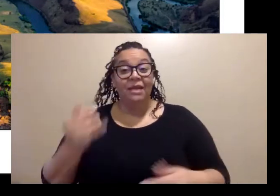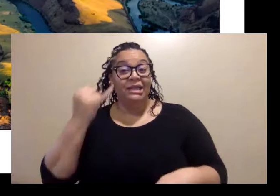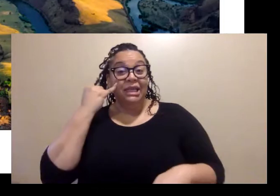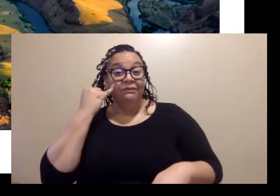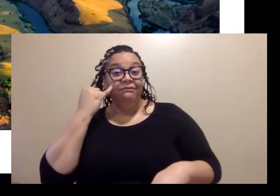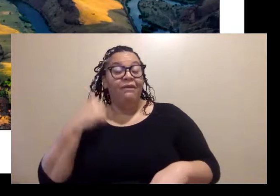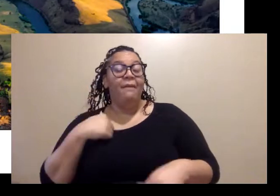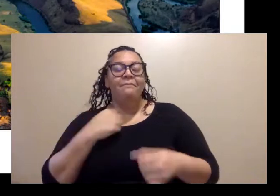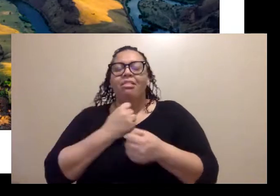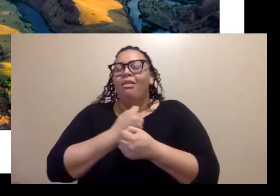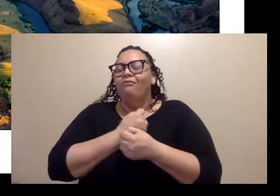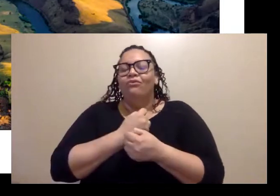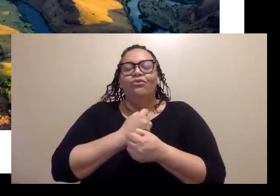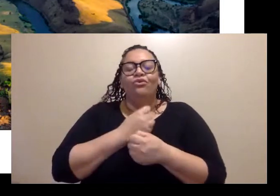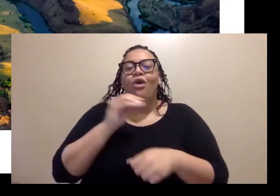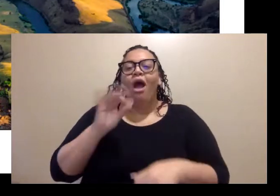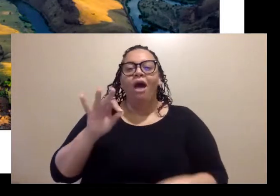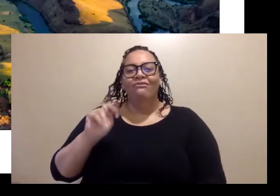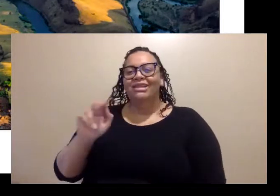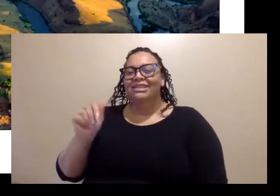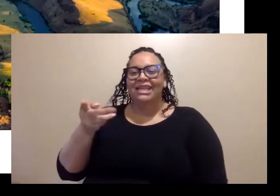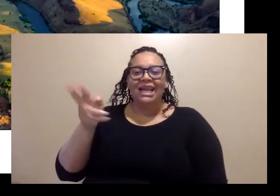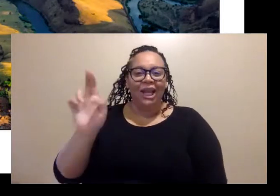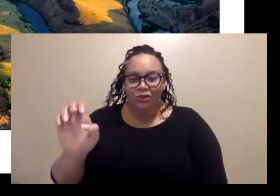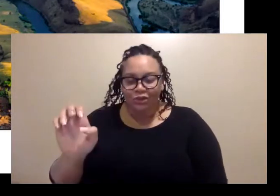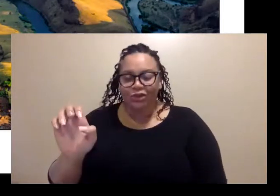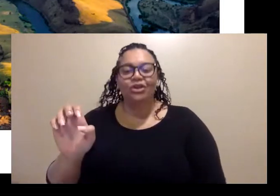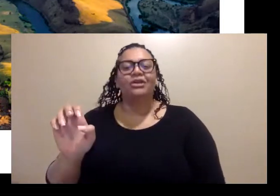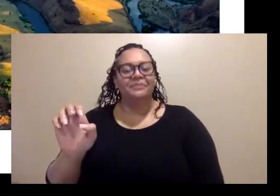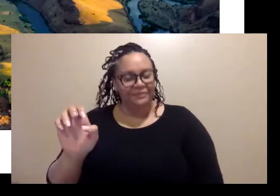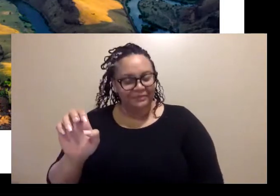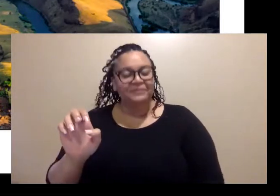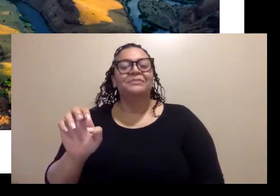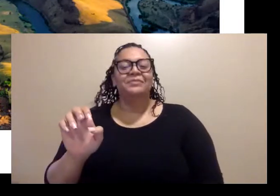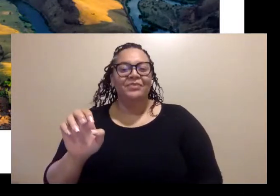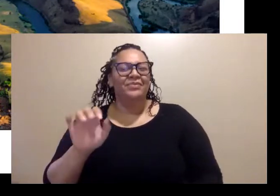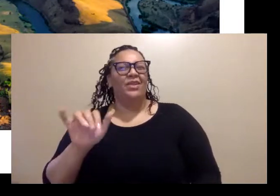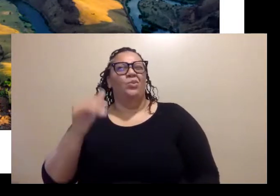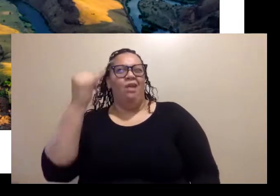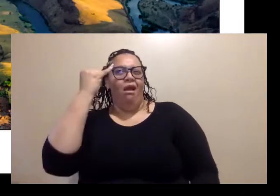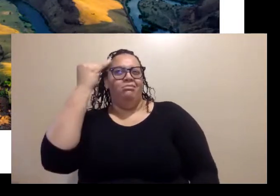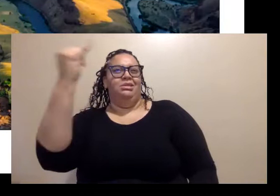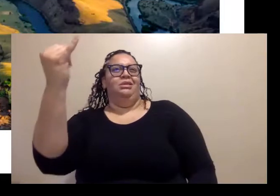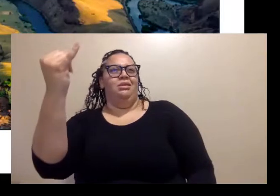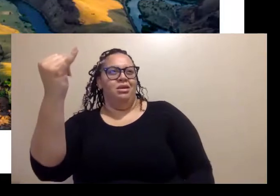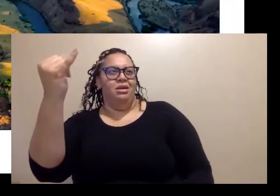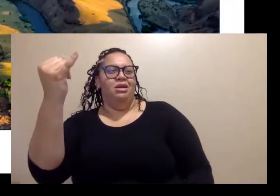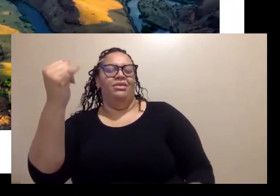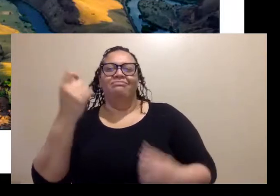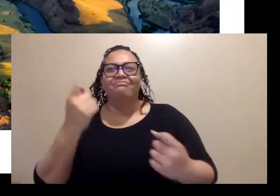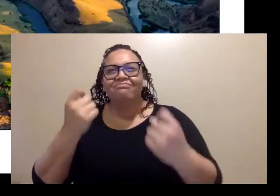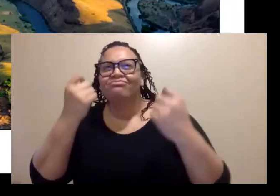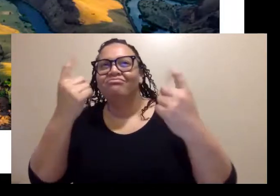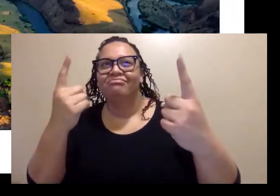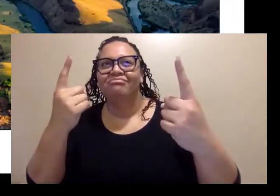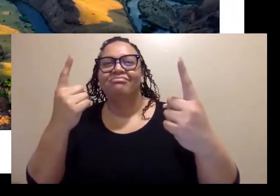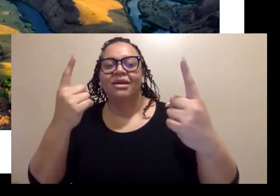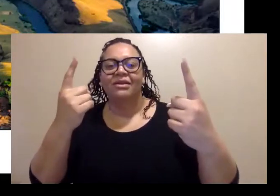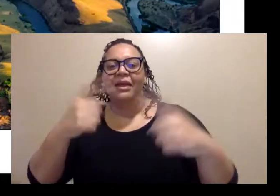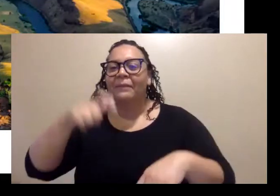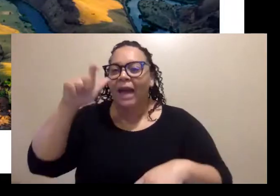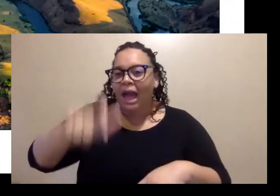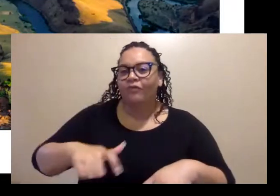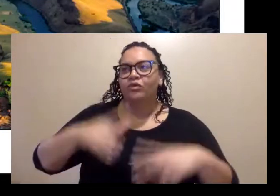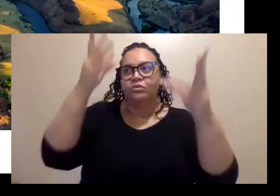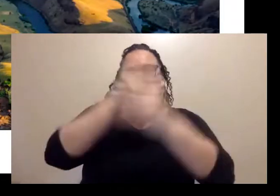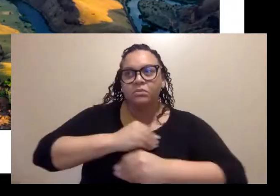of nature, a person that desires to commune with nature, then there's this idea that there's this understanding that I have to bring acknowledgement